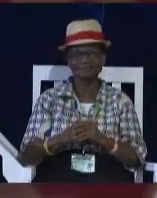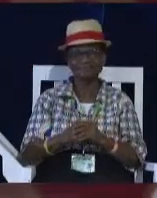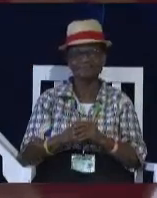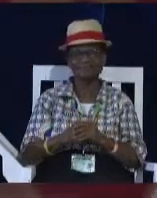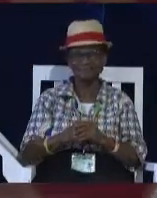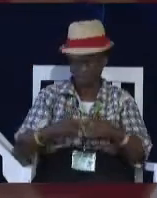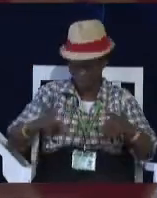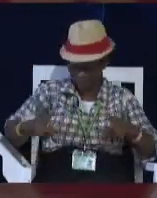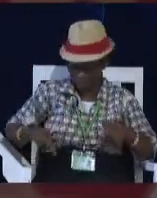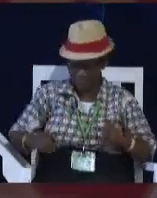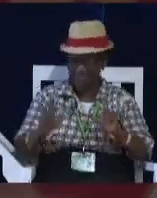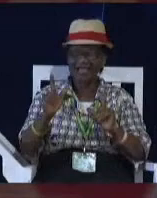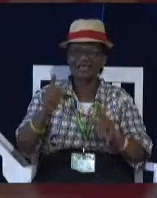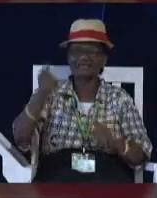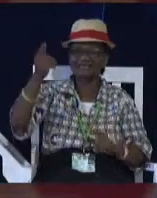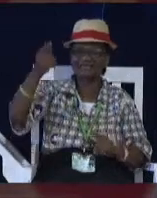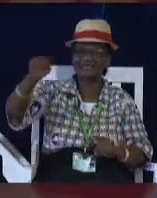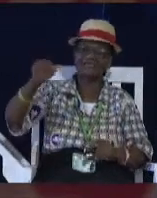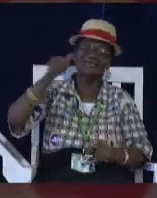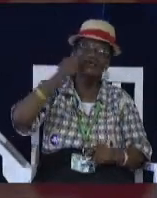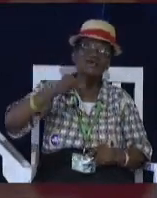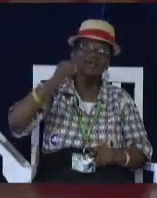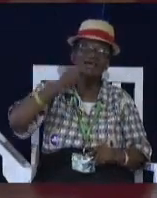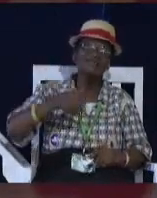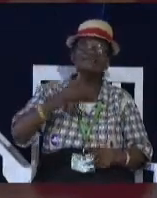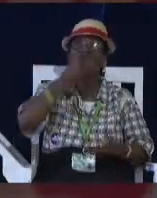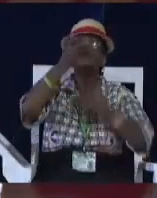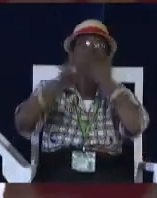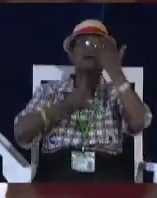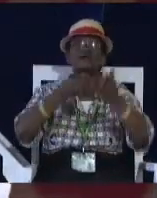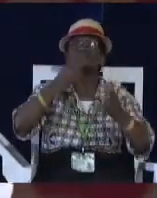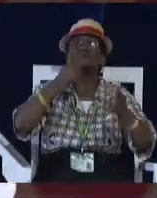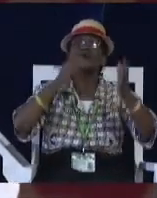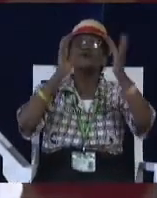Let the girl shout praise the Lord.